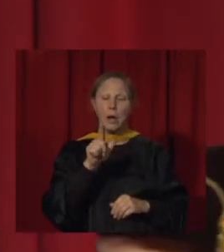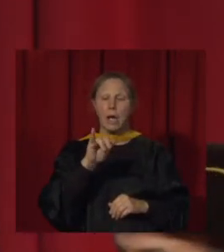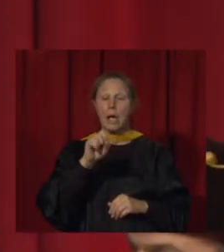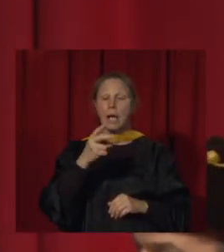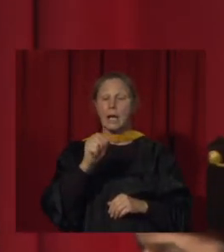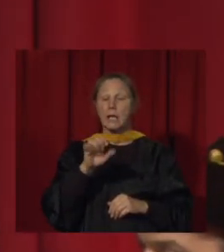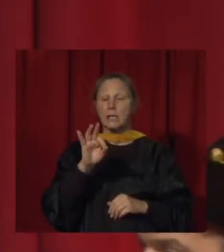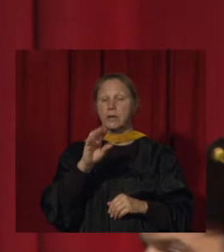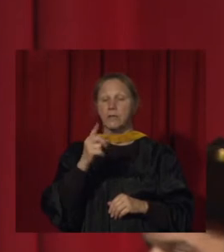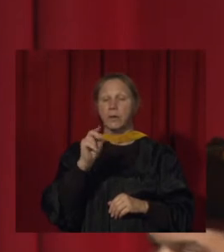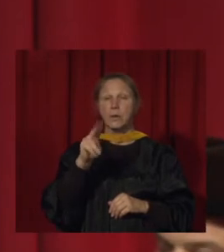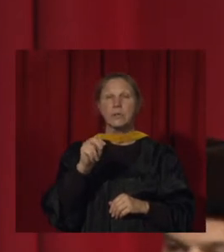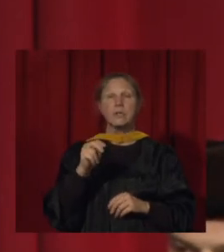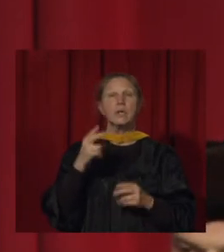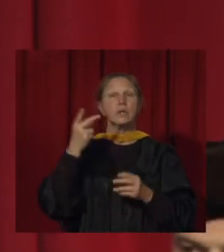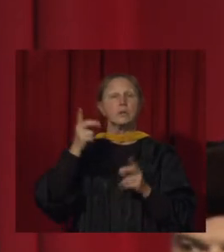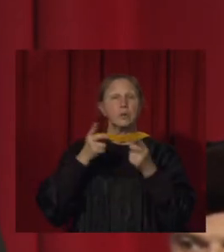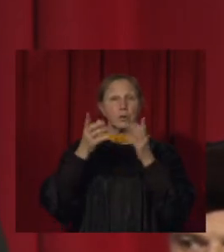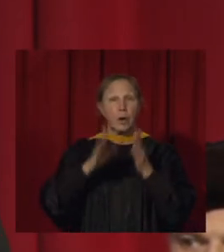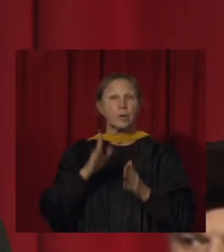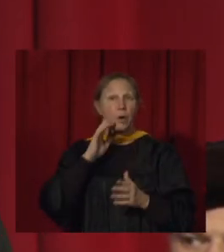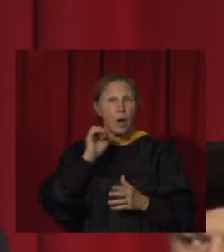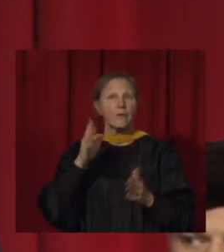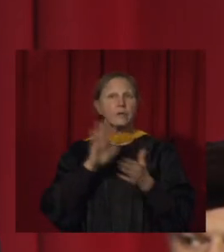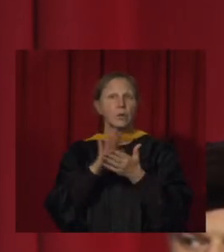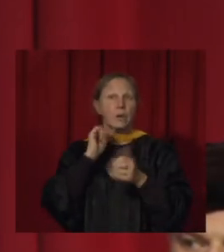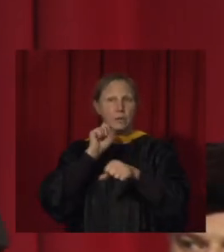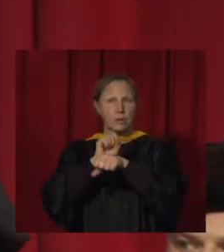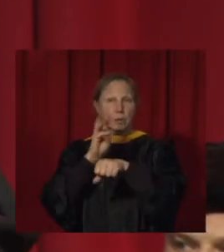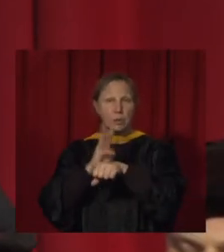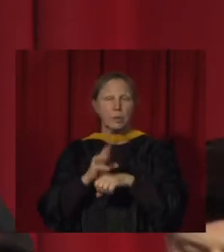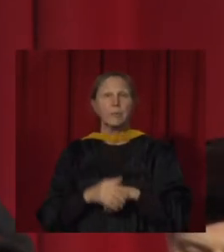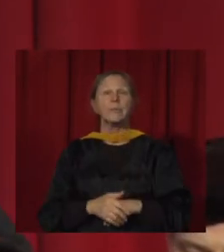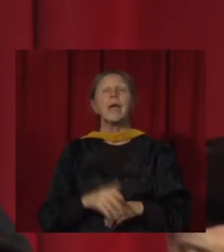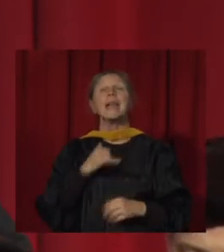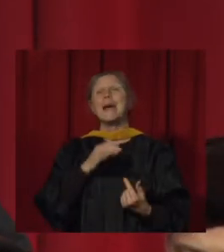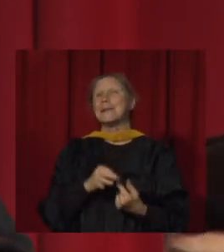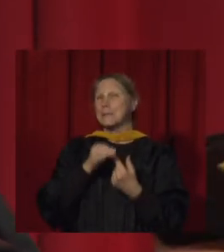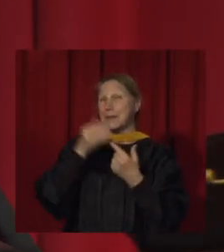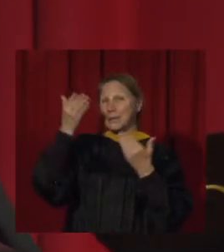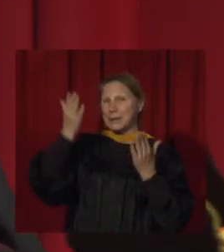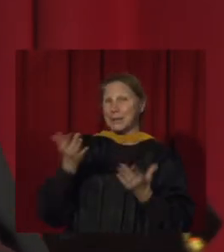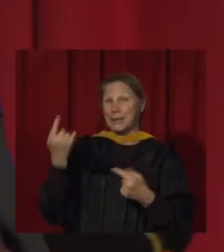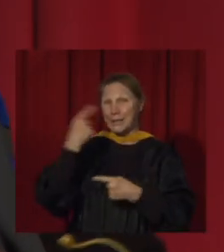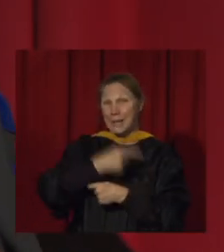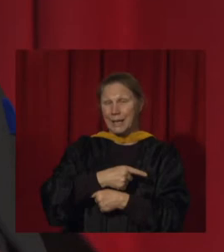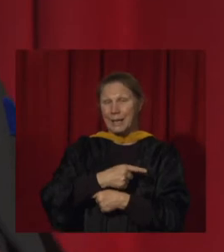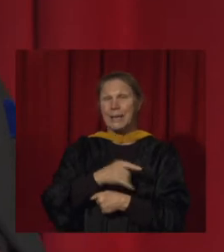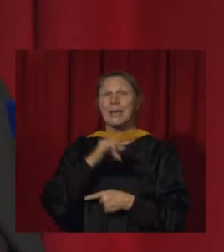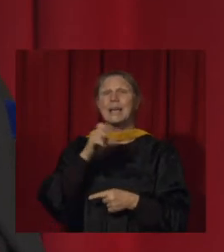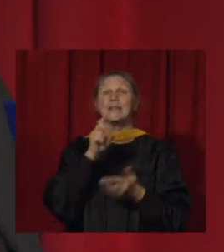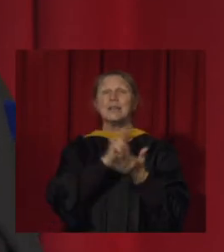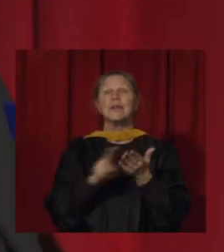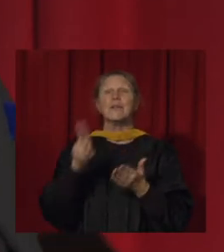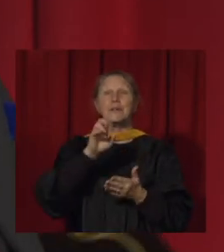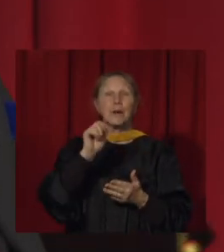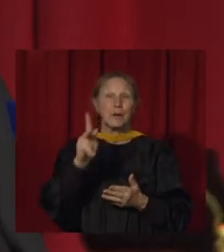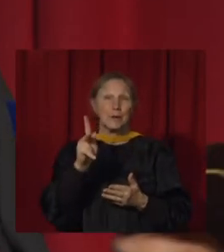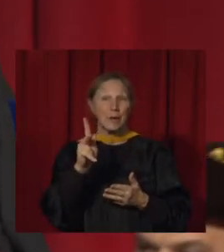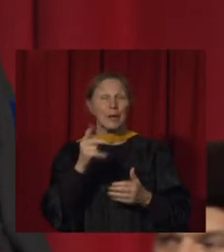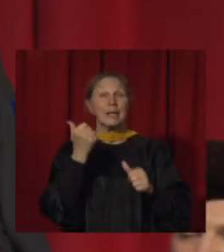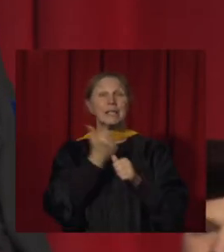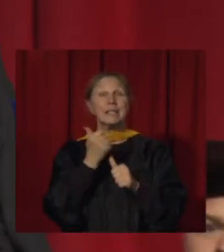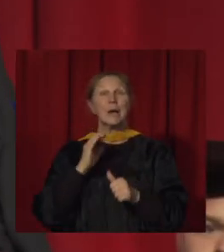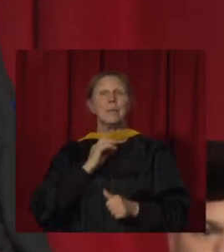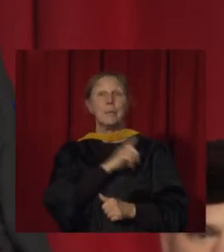Ferguson, Director, School of Social Work. And our special guest today is the University of Arkansas